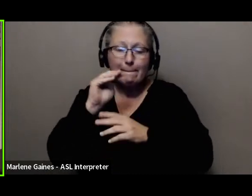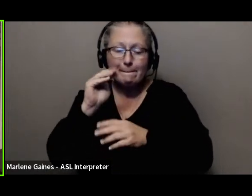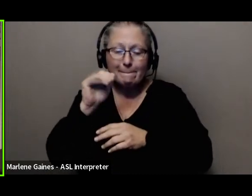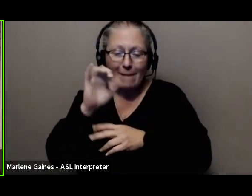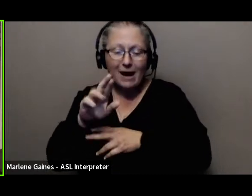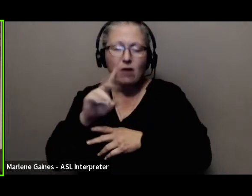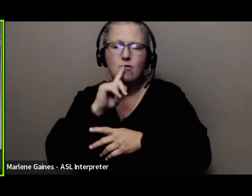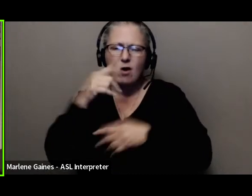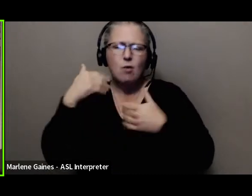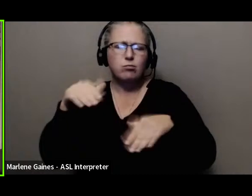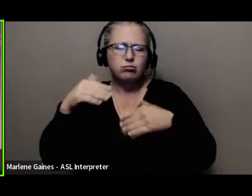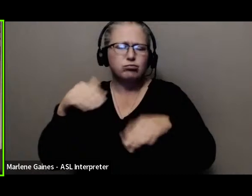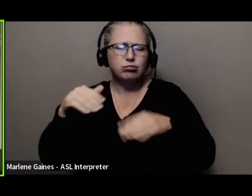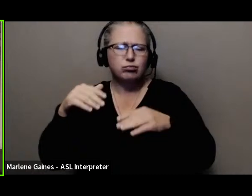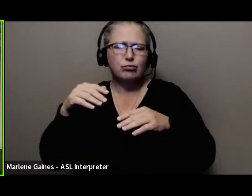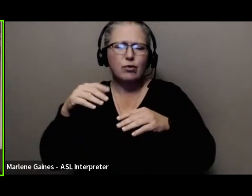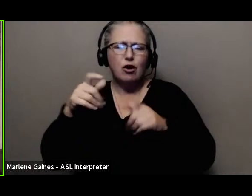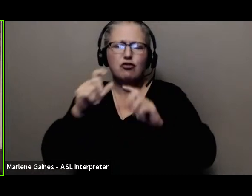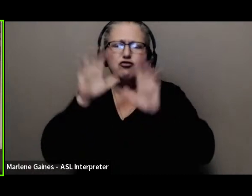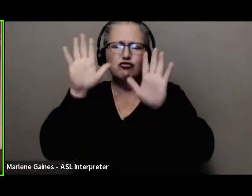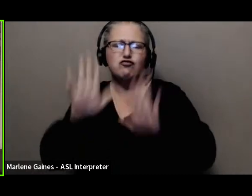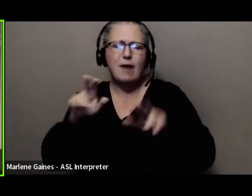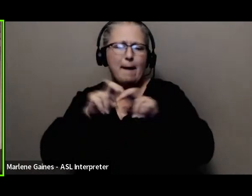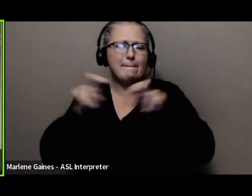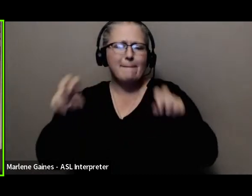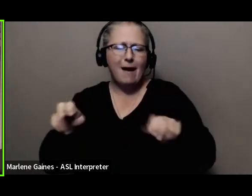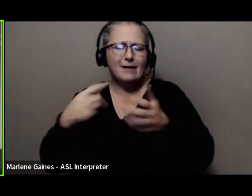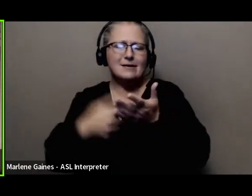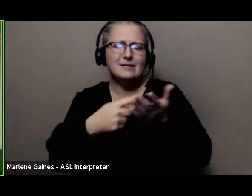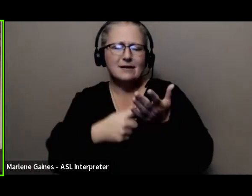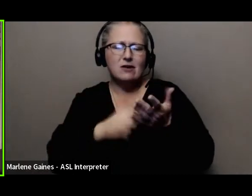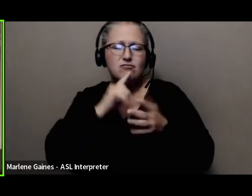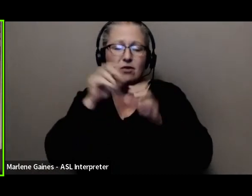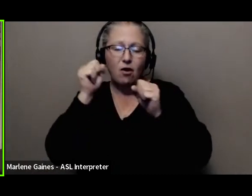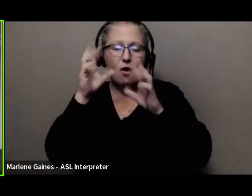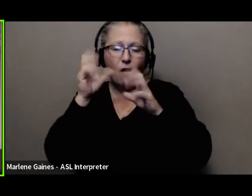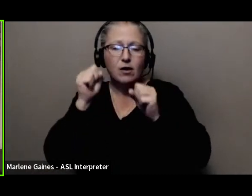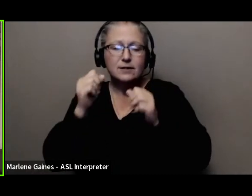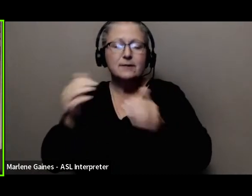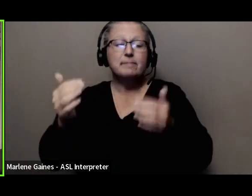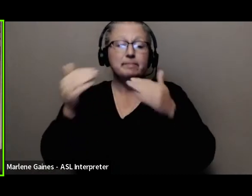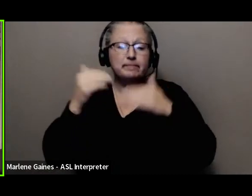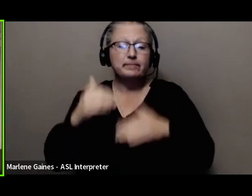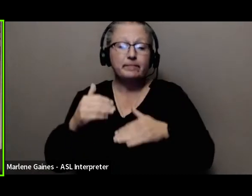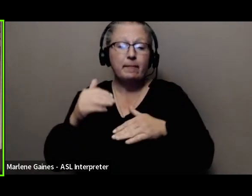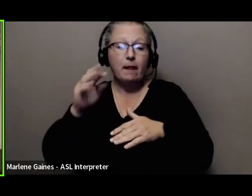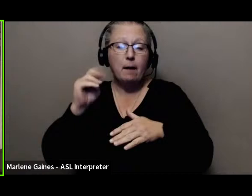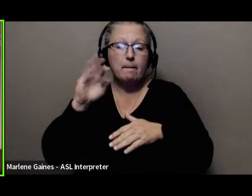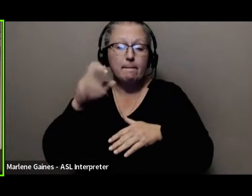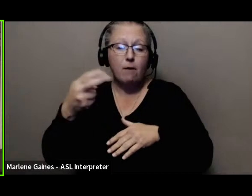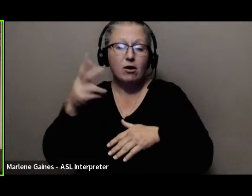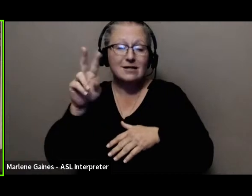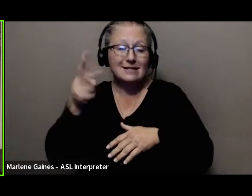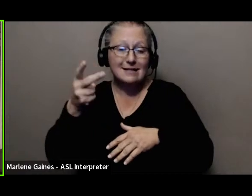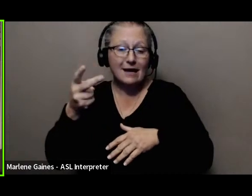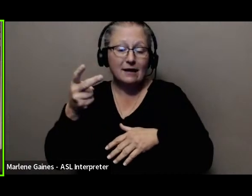was a really great panel discussion as well. That was pretty awesome. On the next day, March